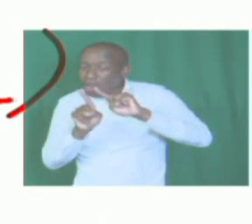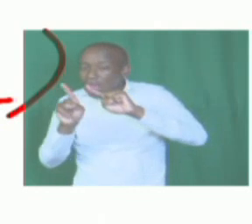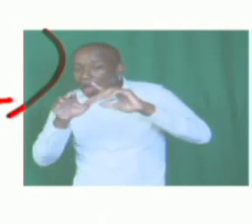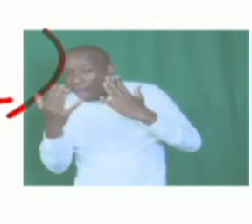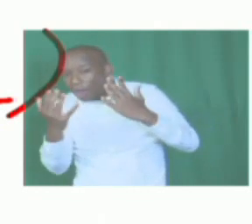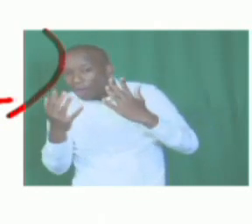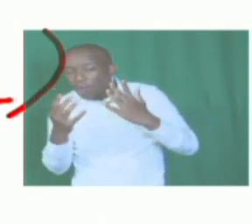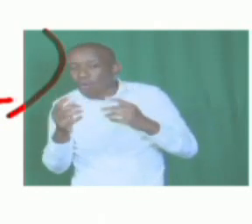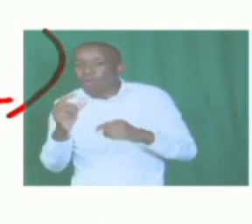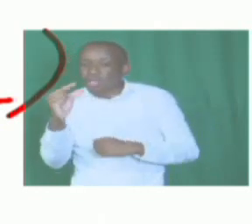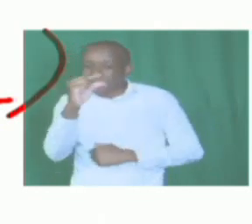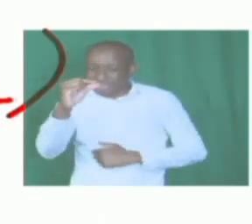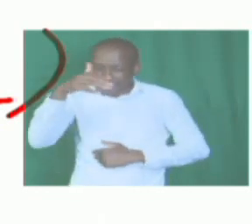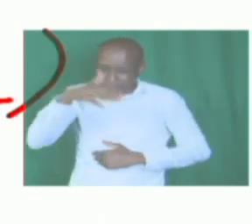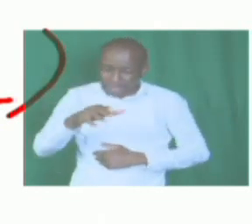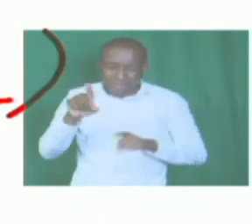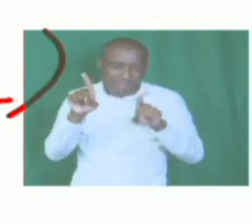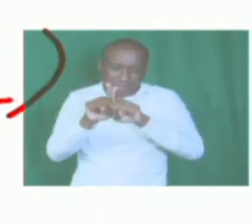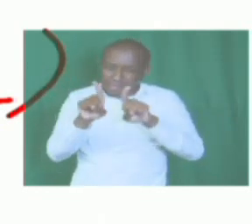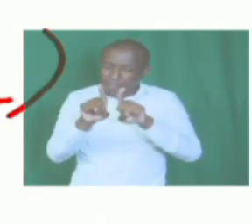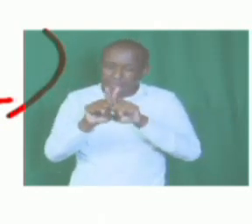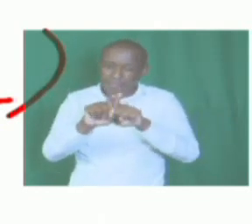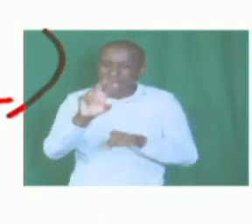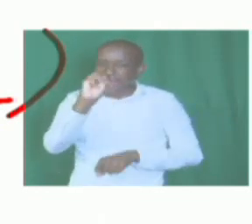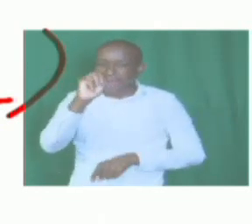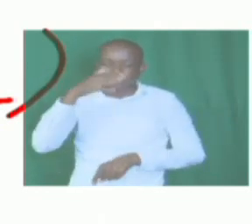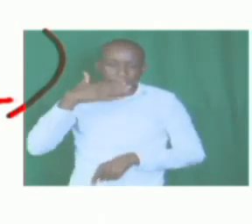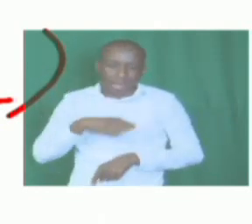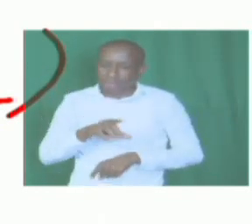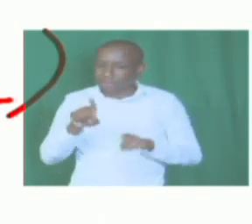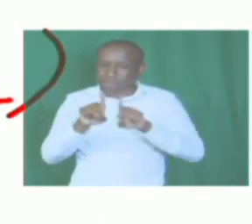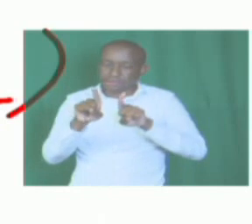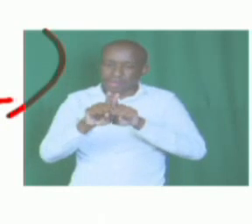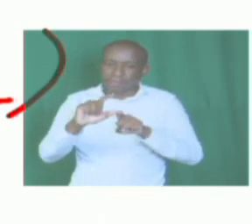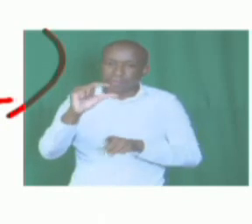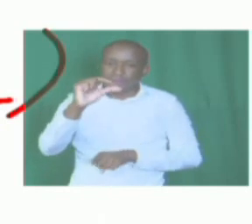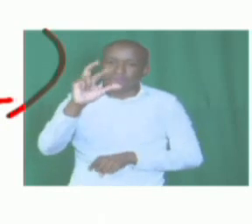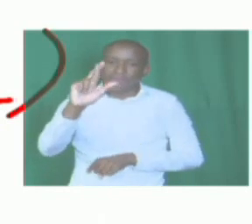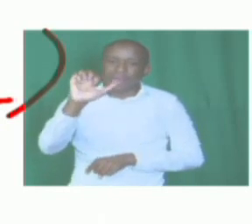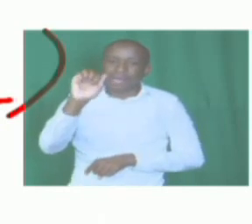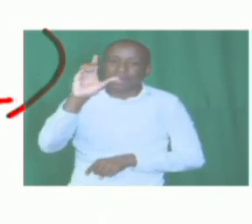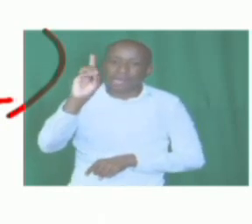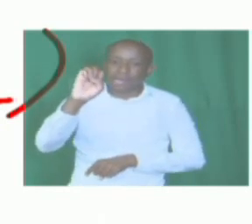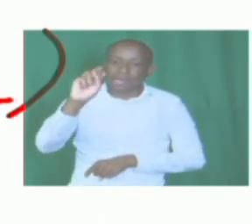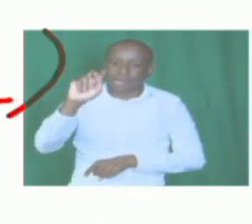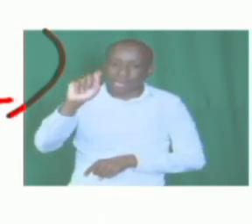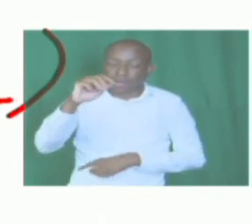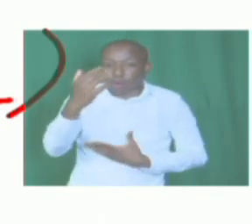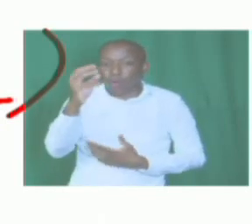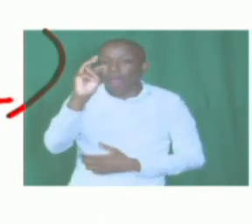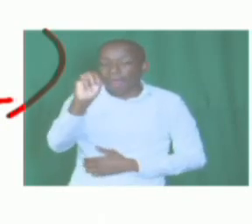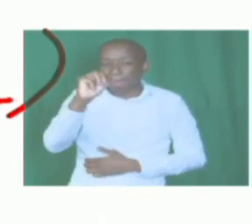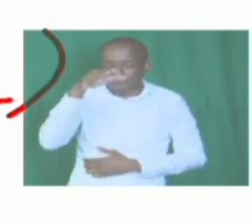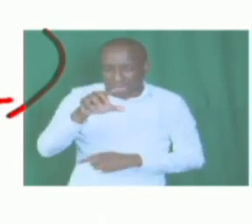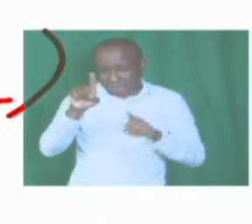same gradient m. If the gradients of 2 lines are the